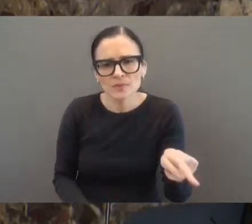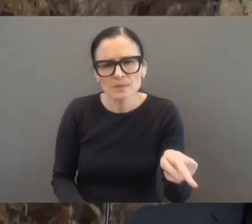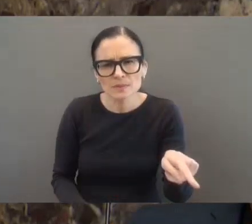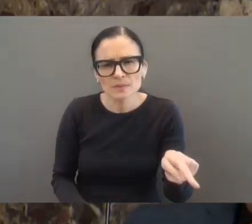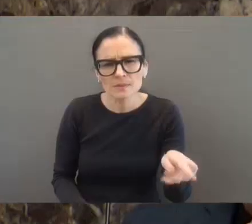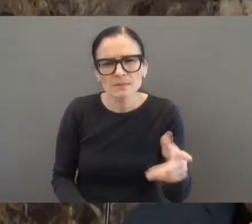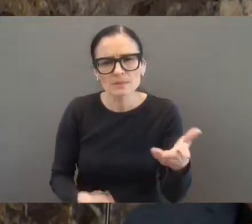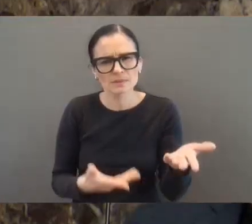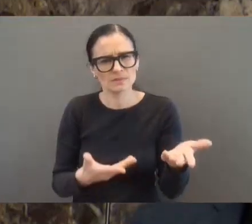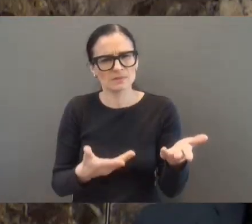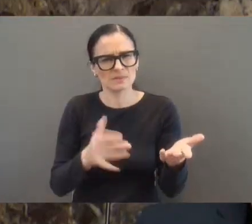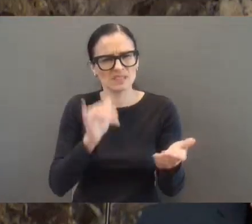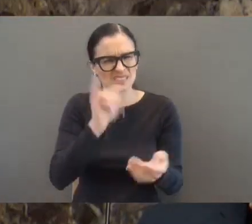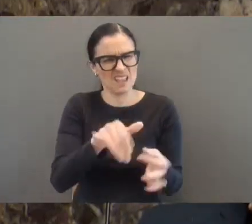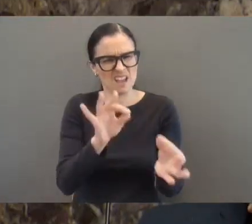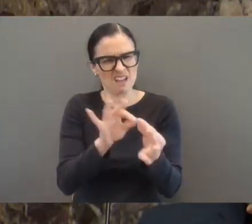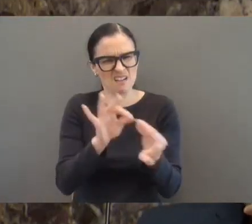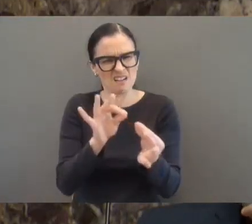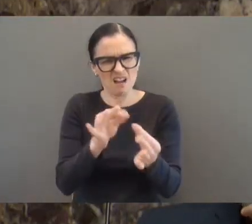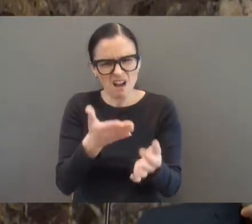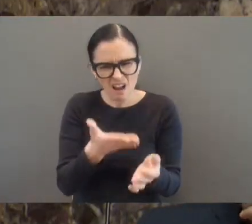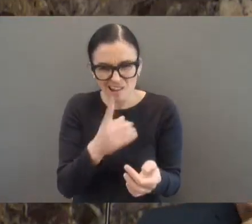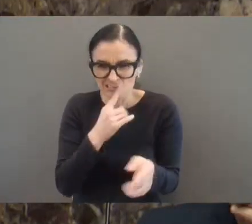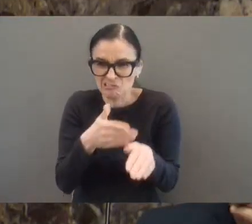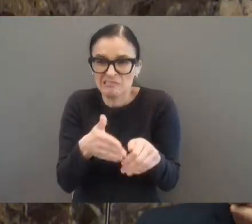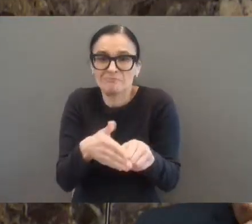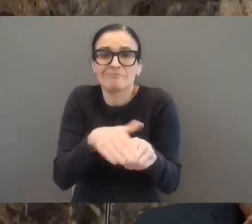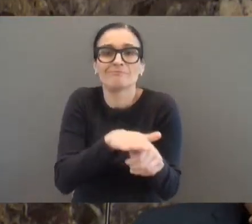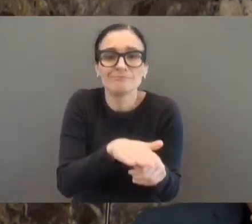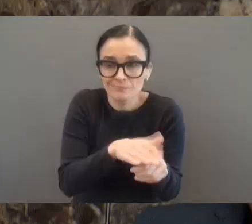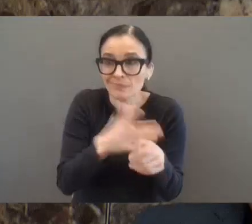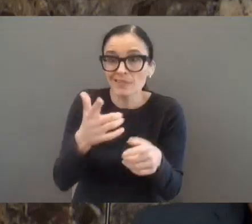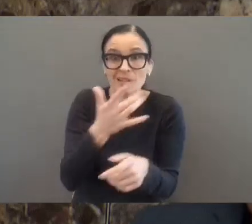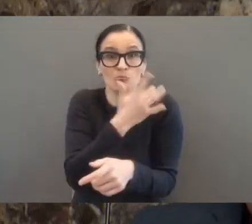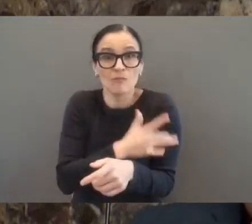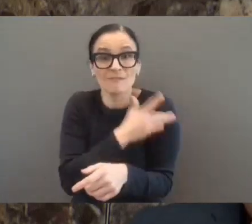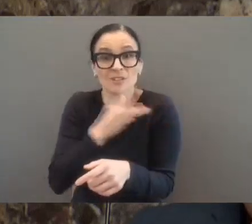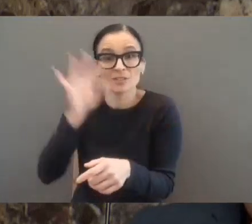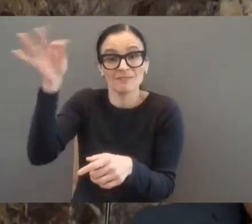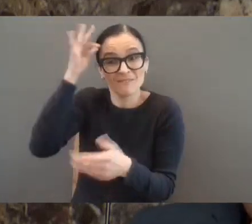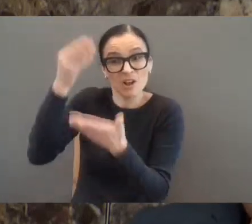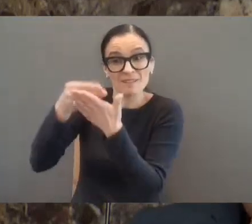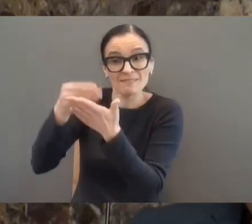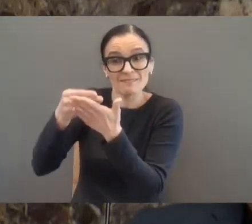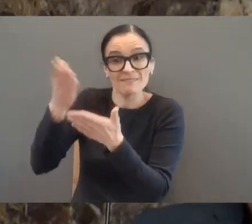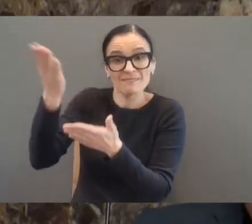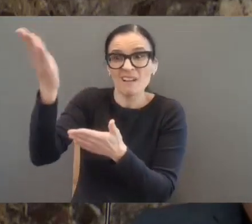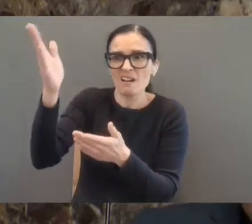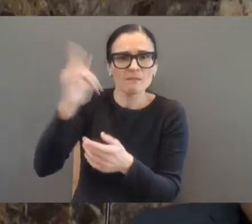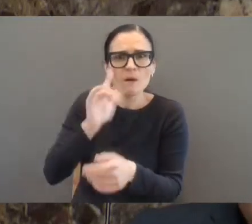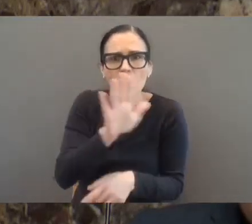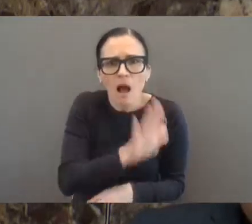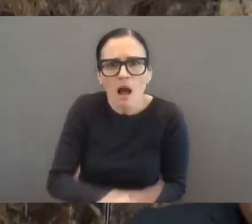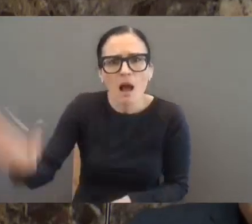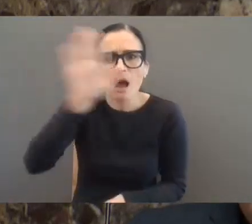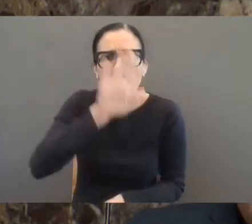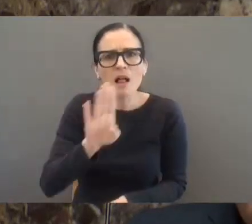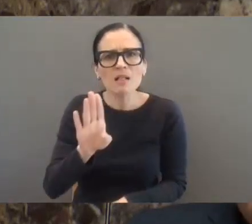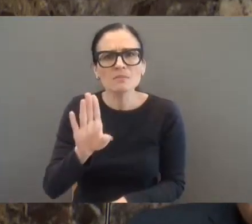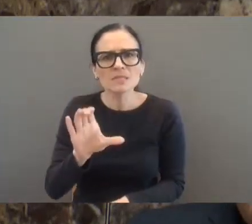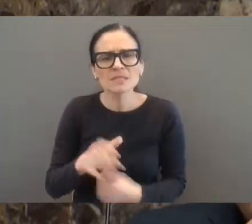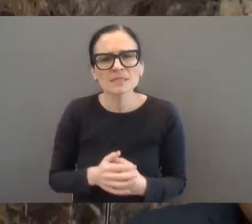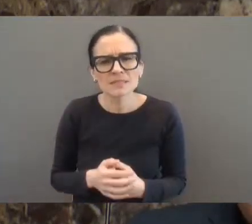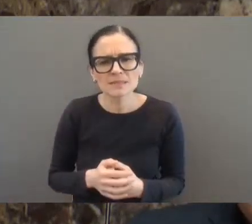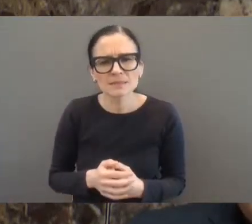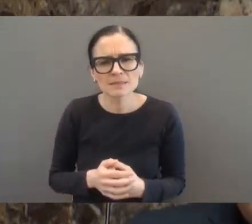in all other parts of the province. This is a matter of equity. Through you, Honourable Speaker, again